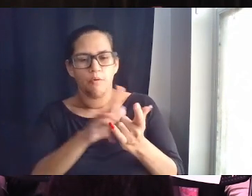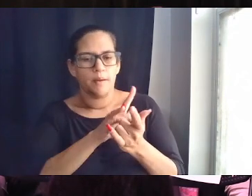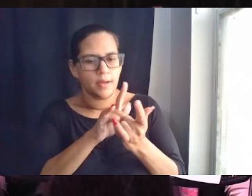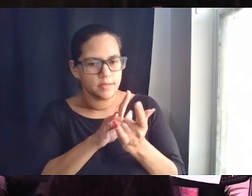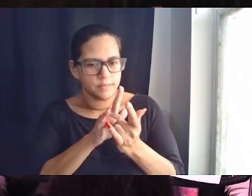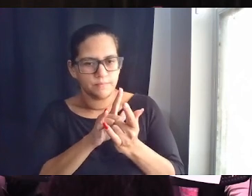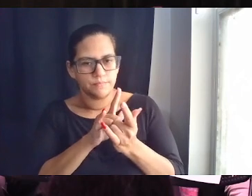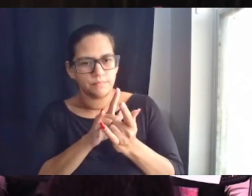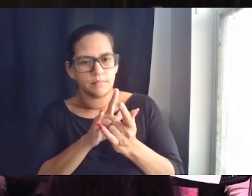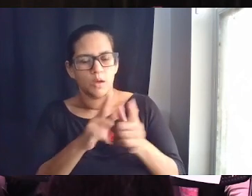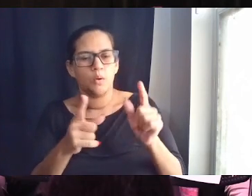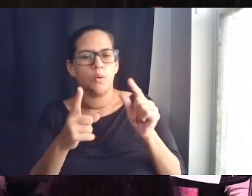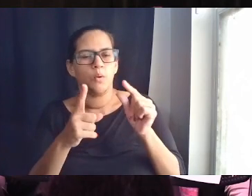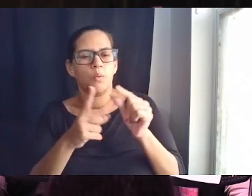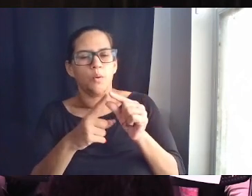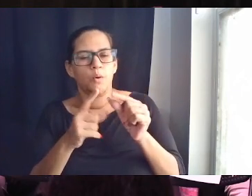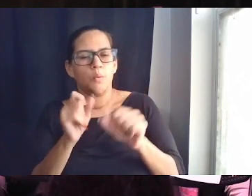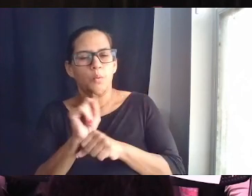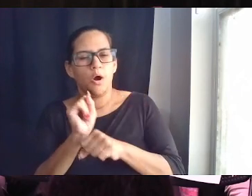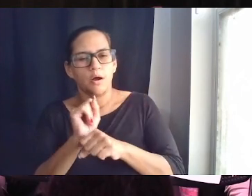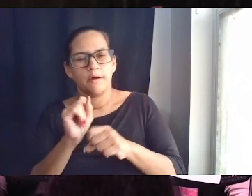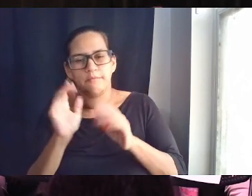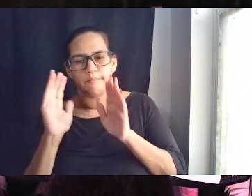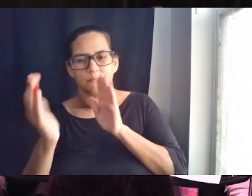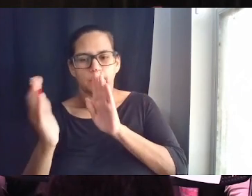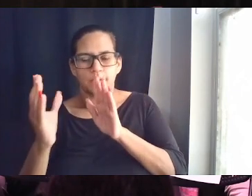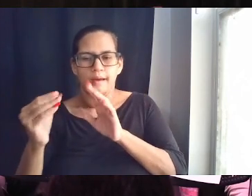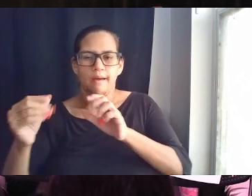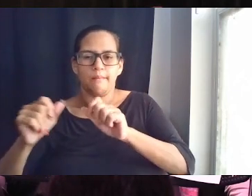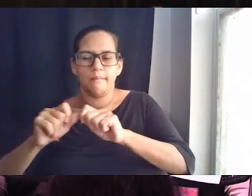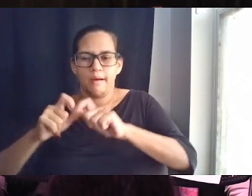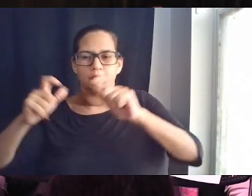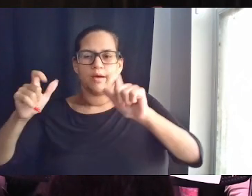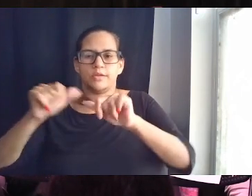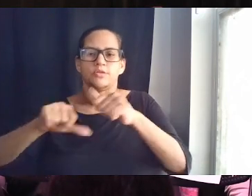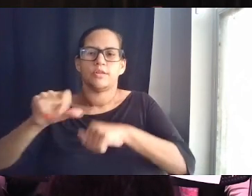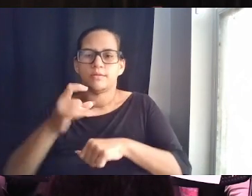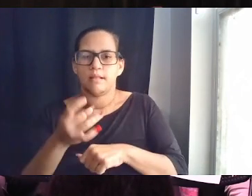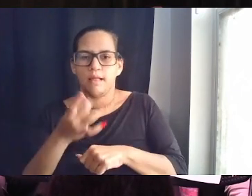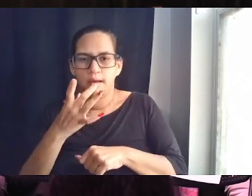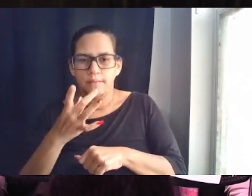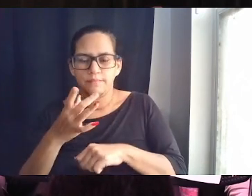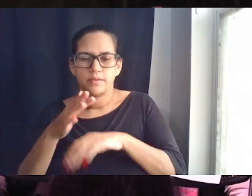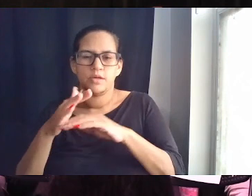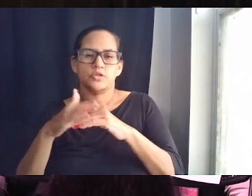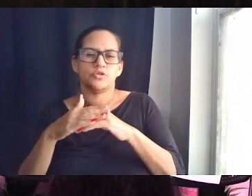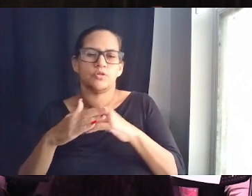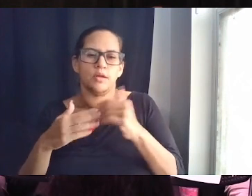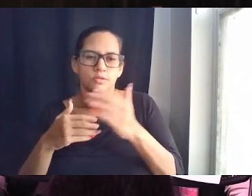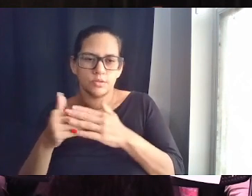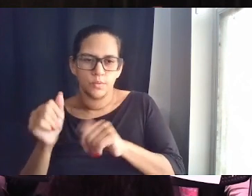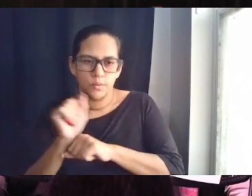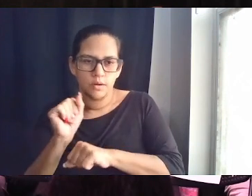mirroring and magnifying each other's light. Gentle work, steadfast work,